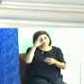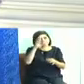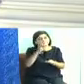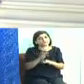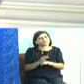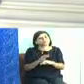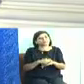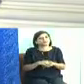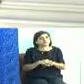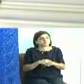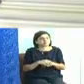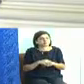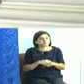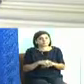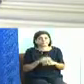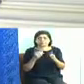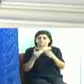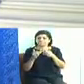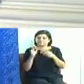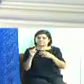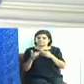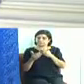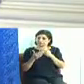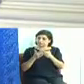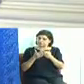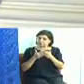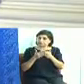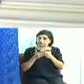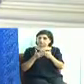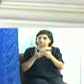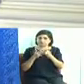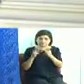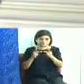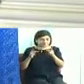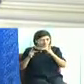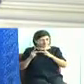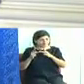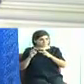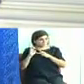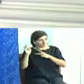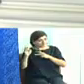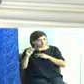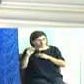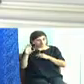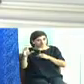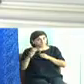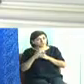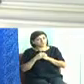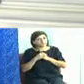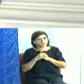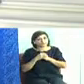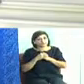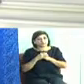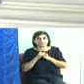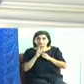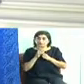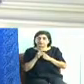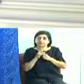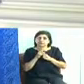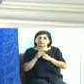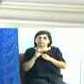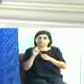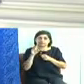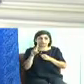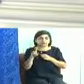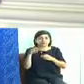spite of that close proximity where we both grew up in Eastern North Carolina, it was the seeds that